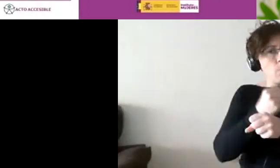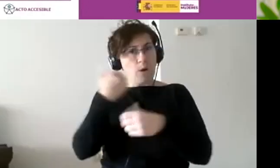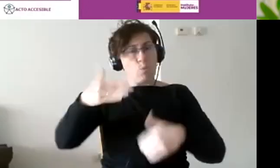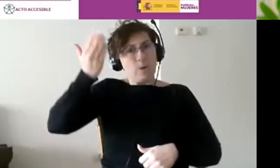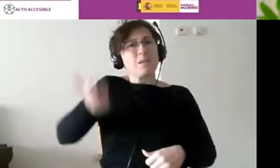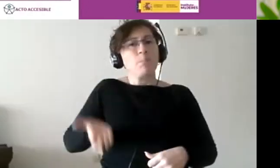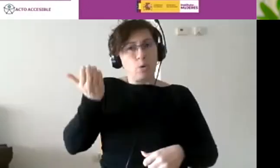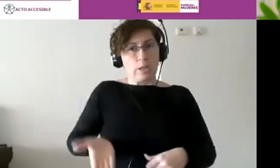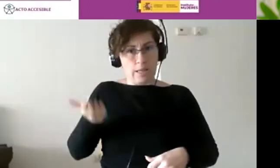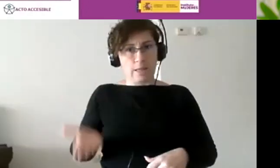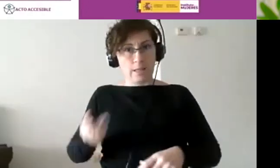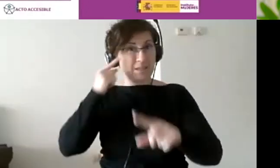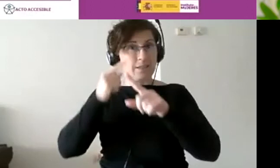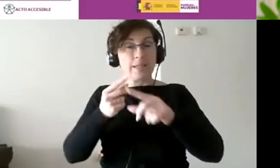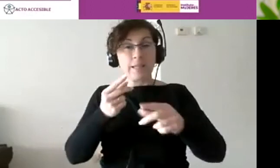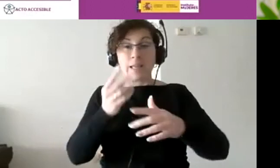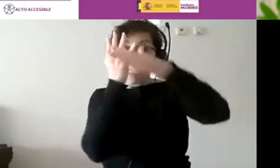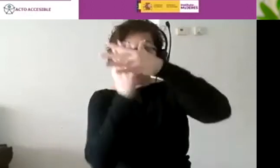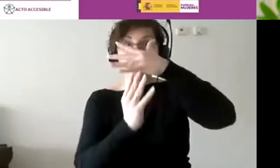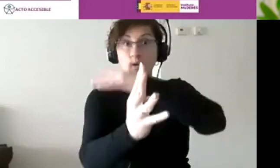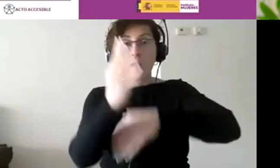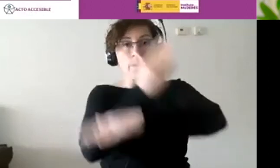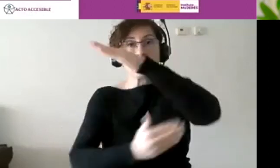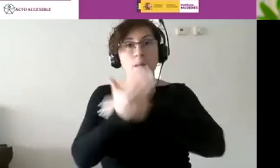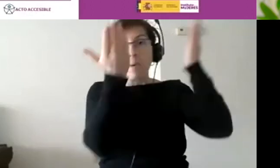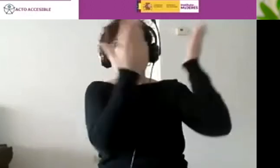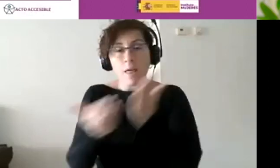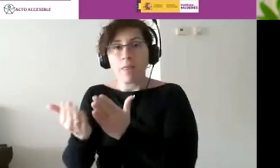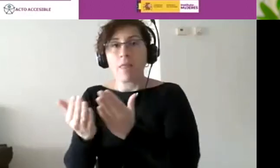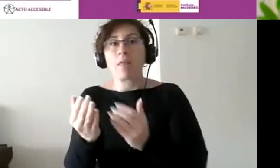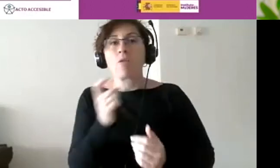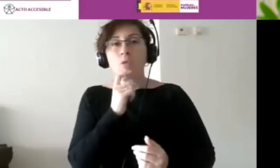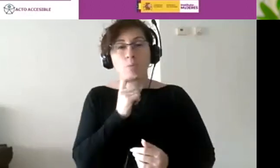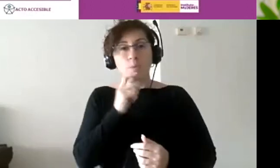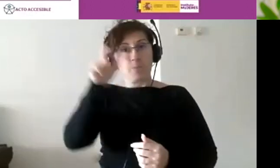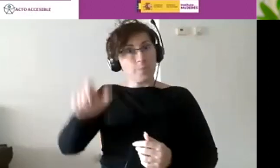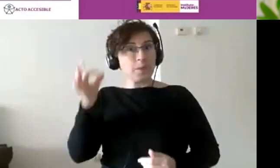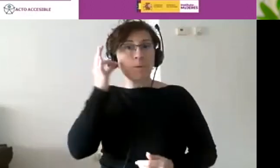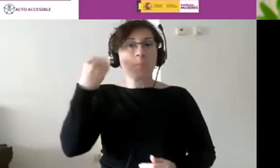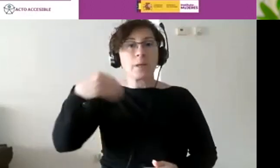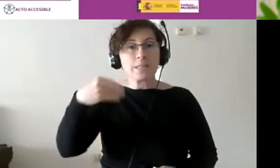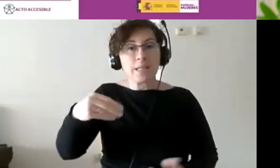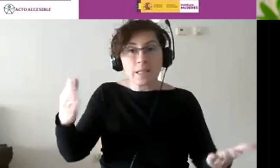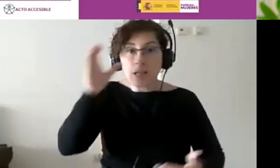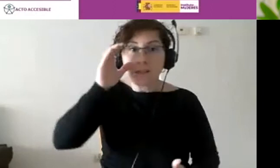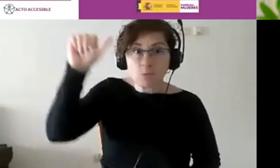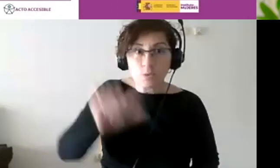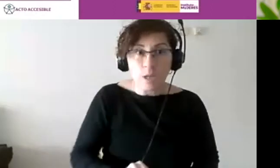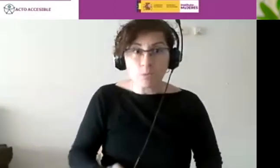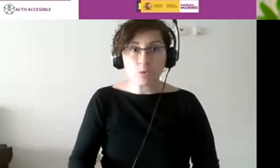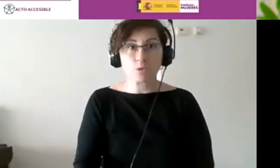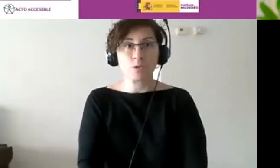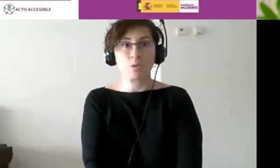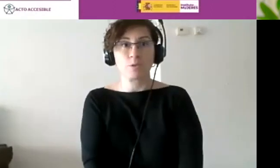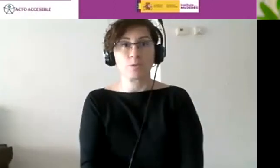is so carrying out a very important task in the reception of disabled